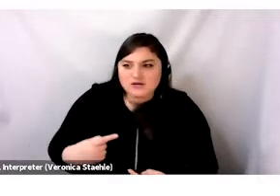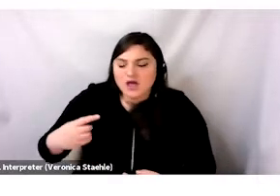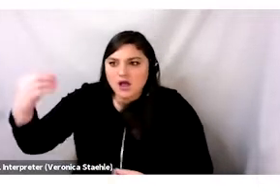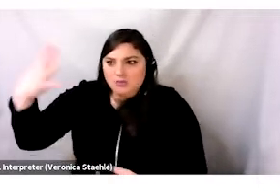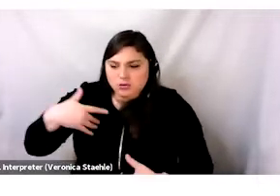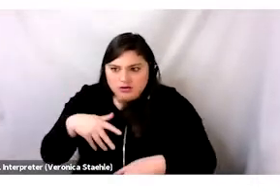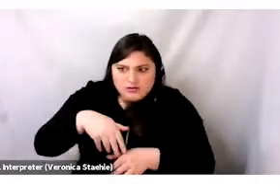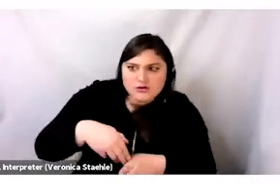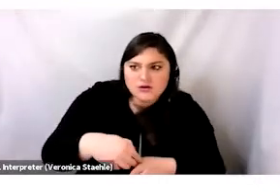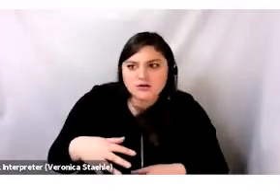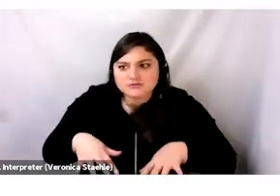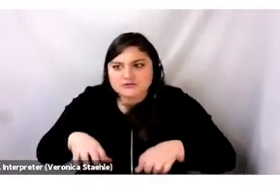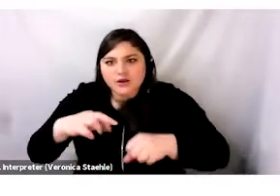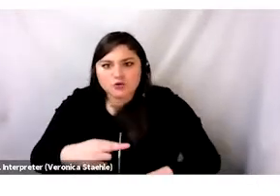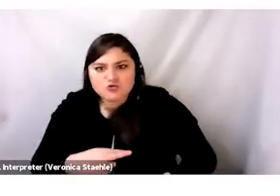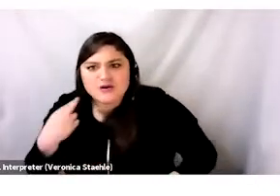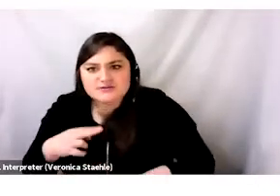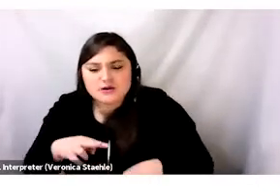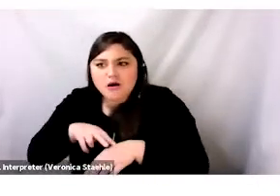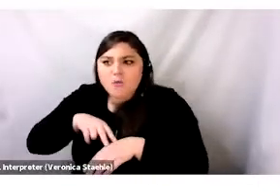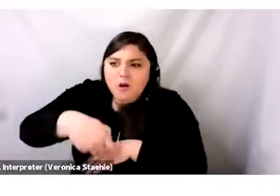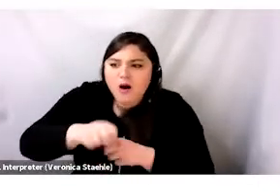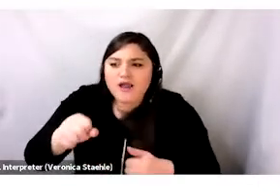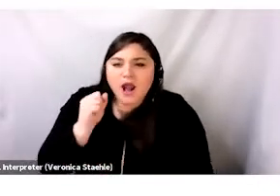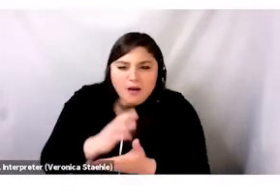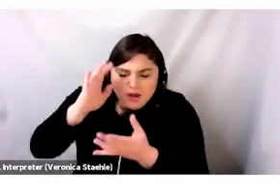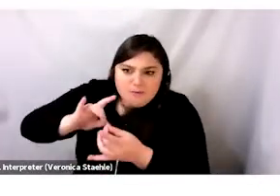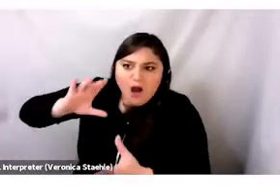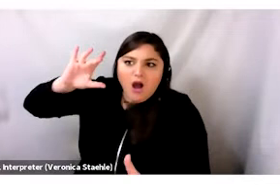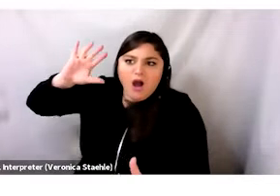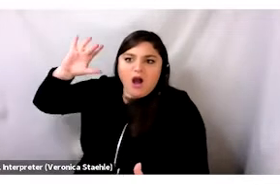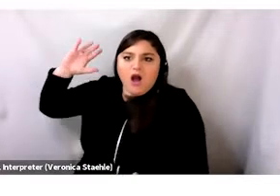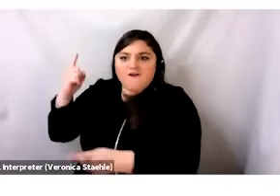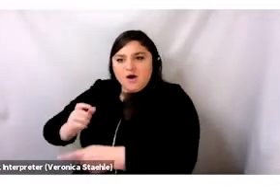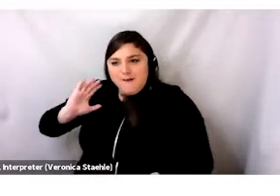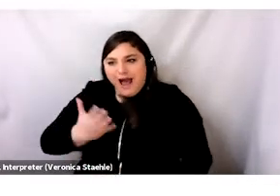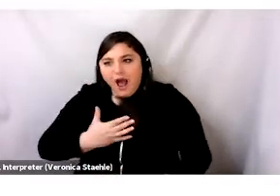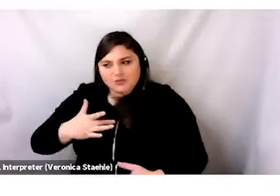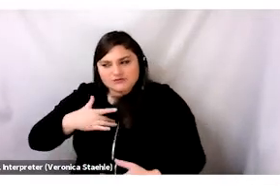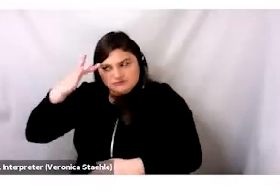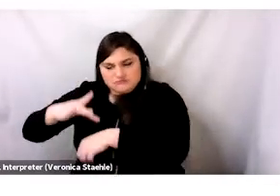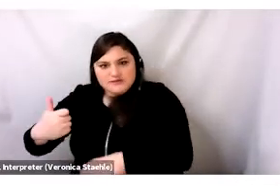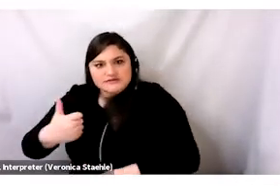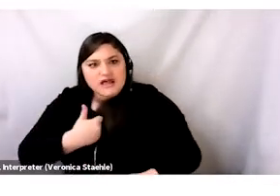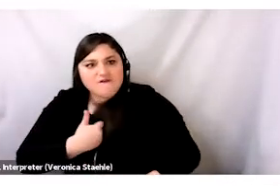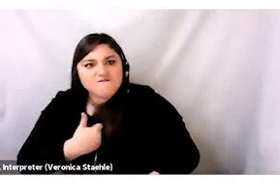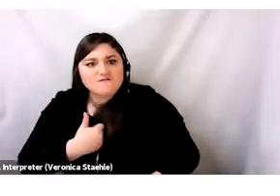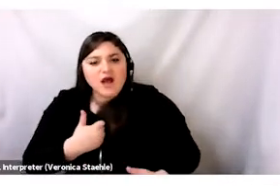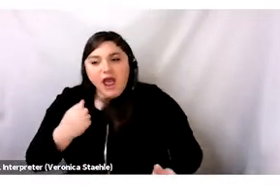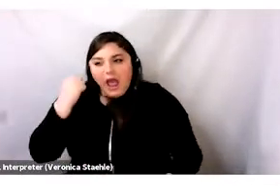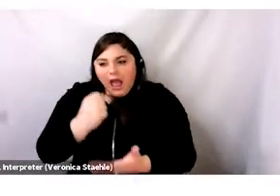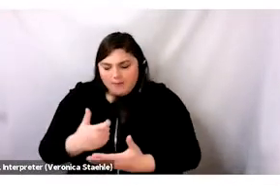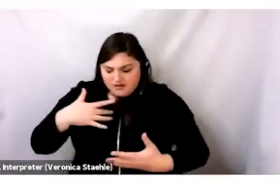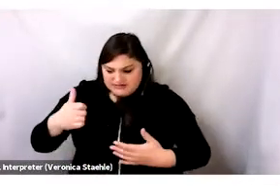to our vast true nature. For some of us, our love of the world is so passionate that